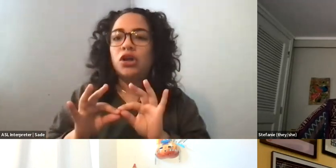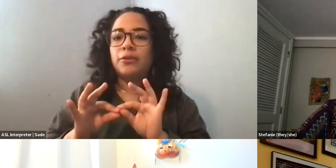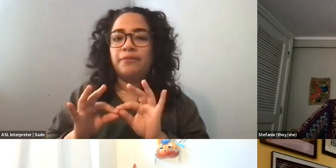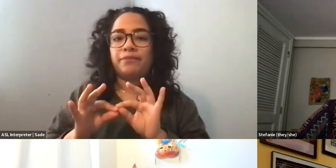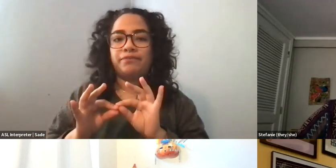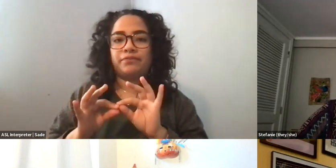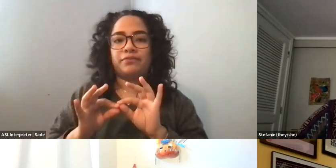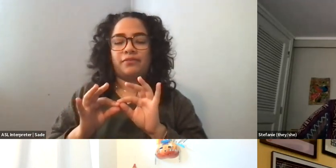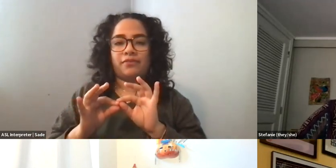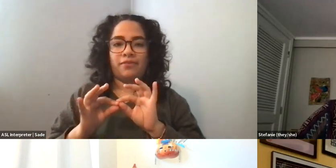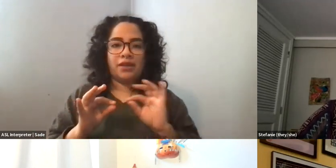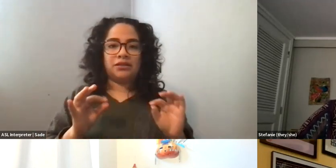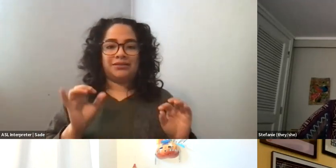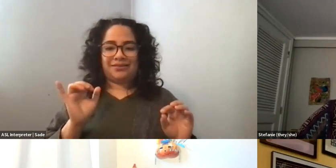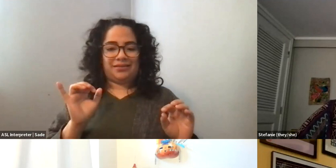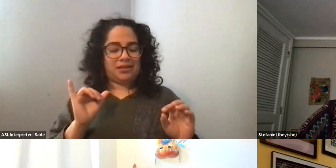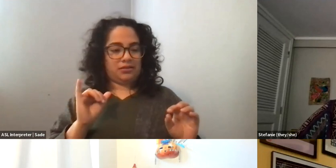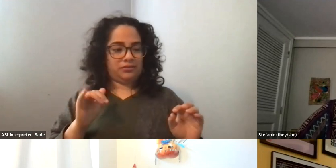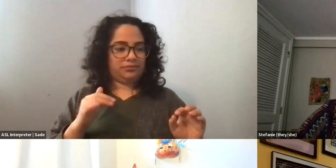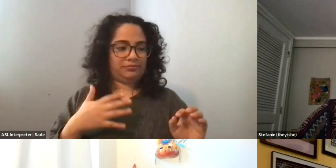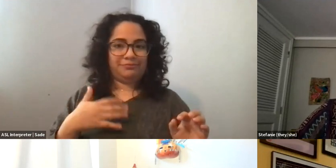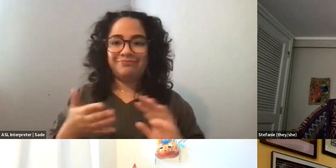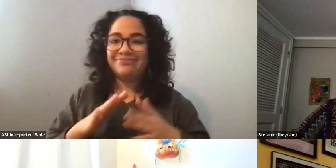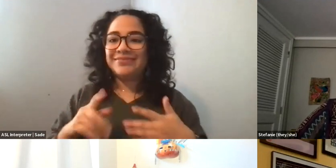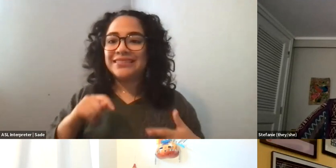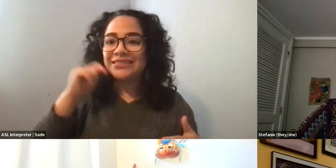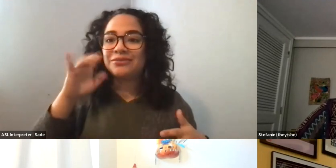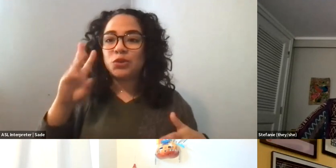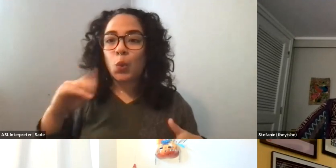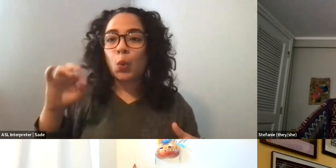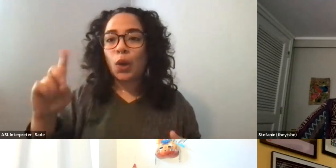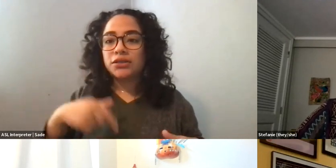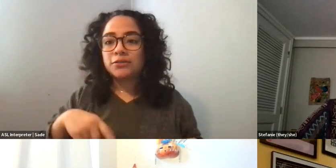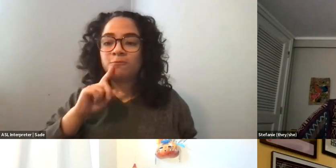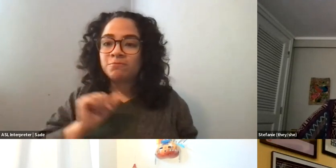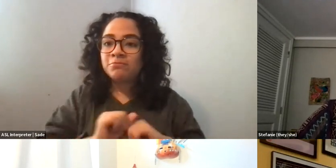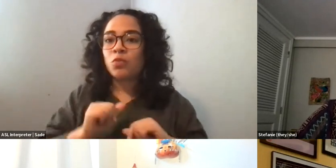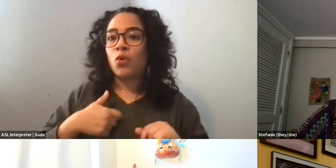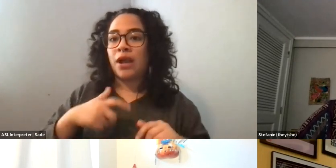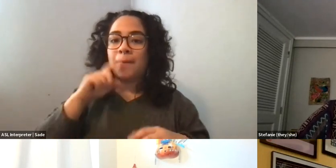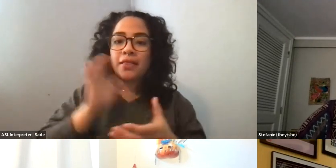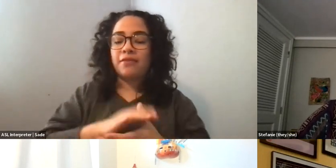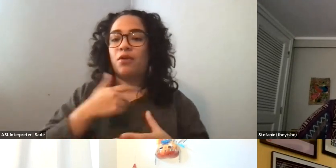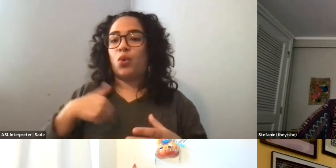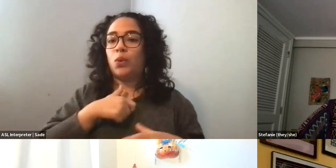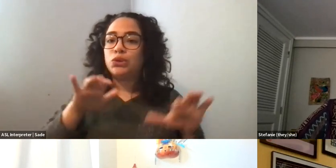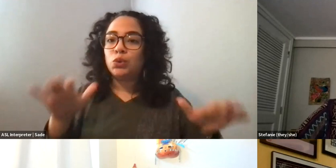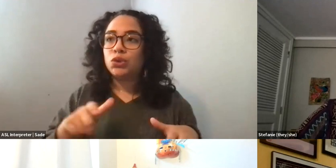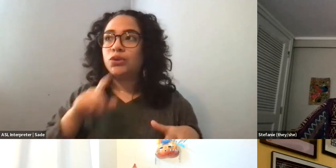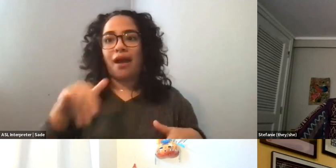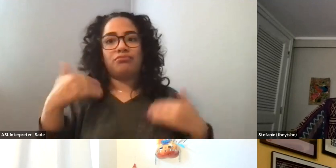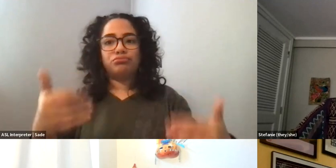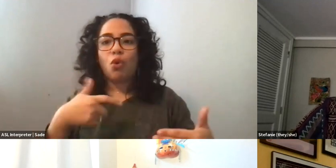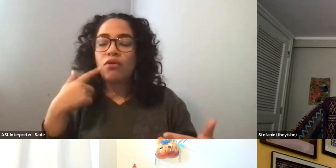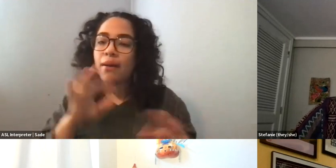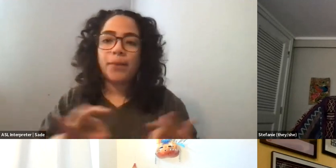of age in like this, you know, kind of wild scene where we really believed what we were doing was very important. And